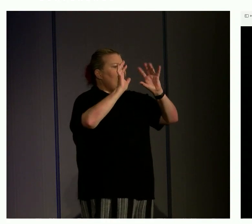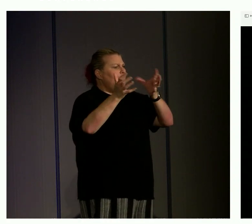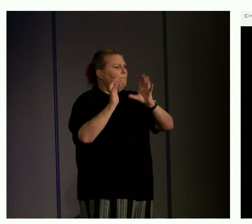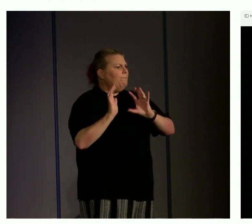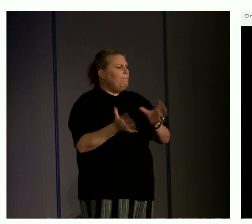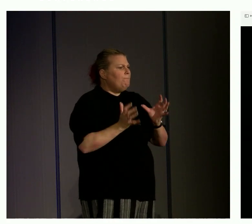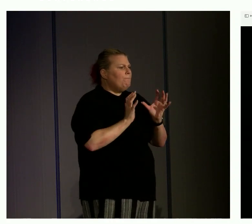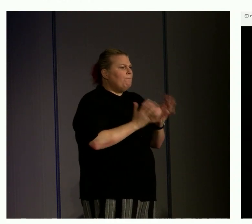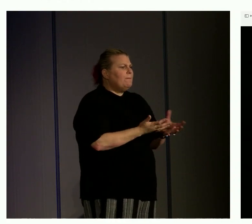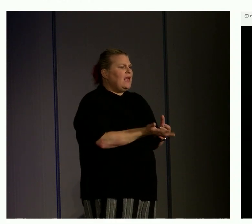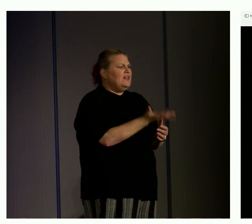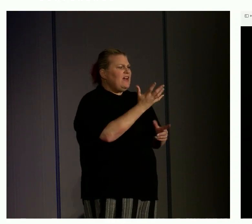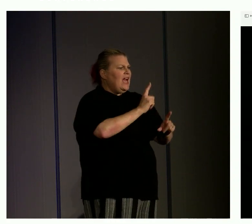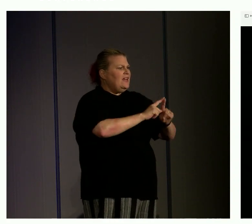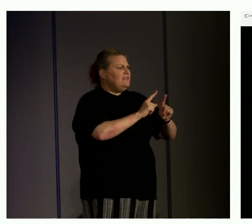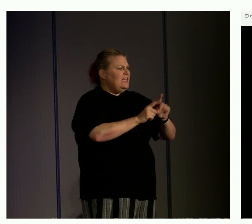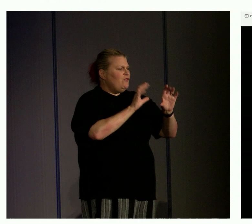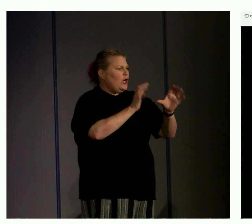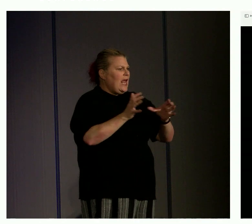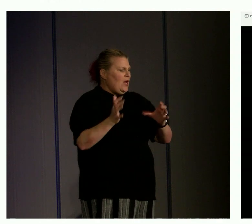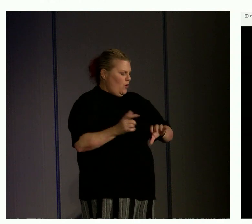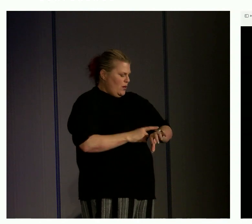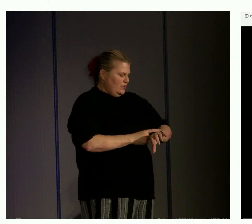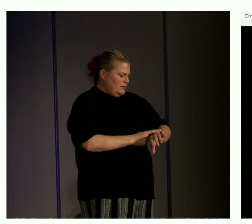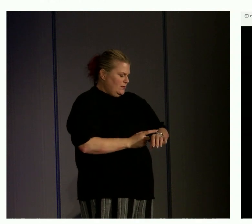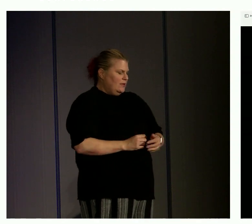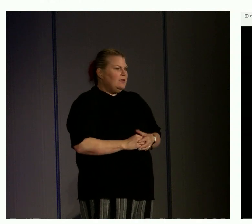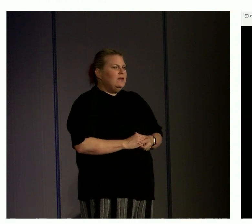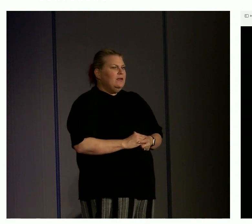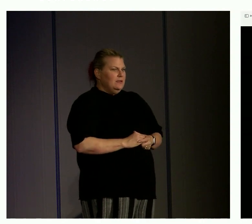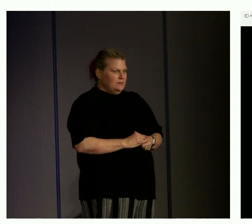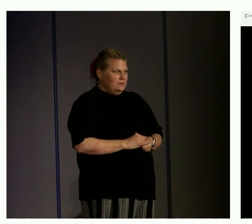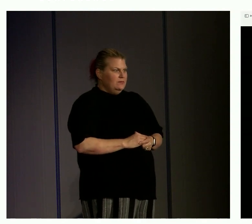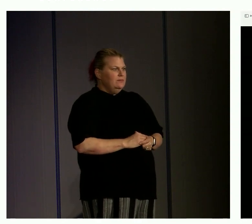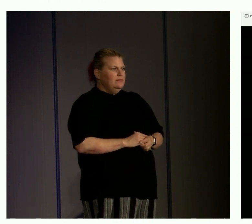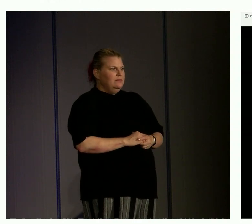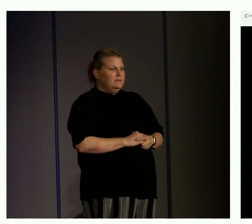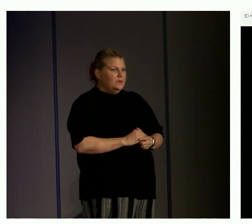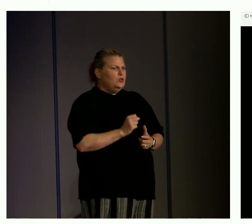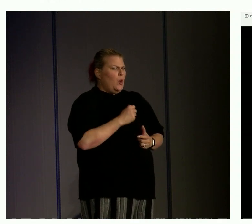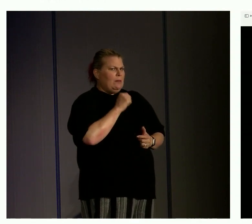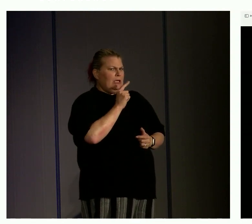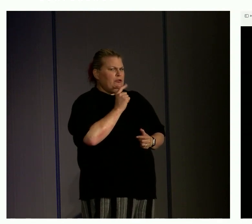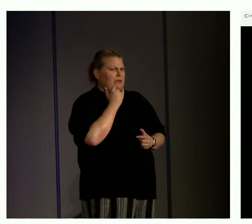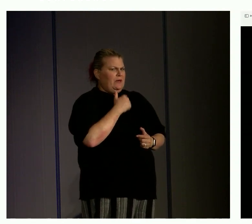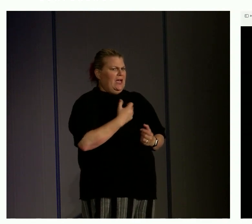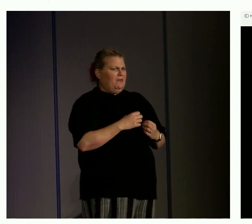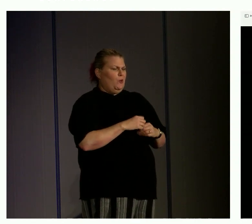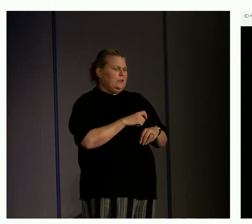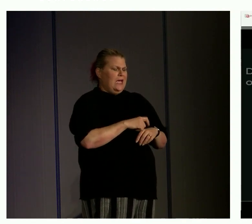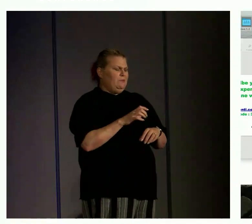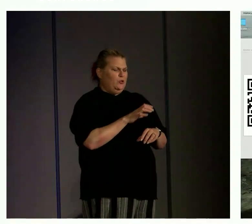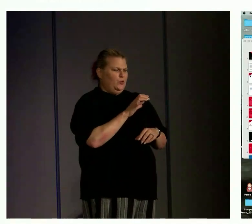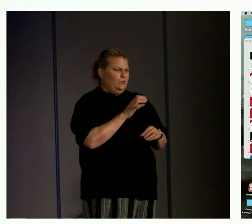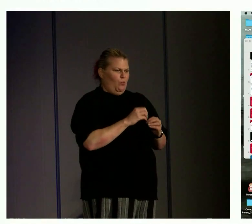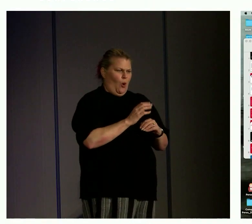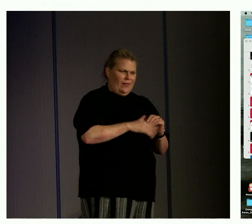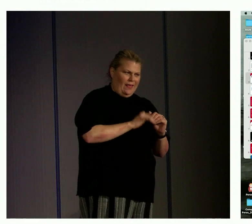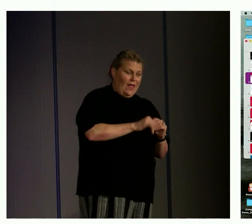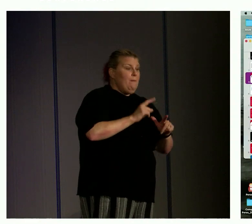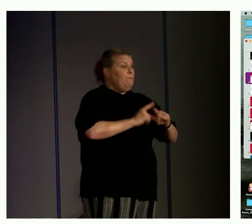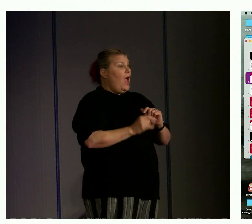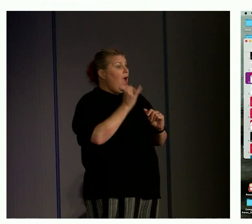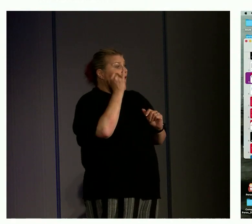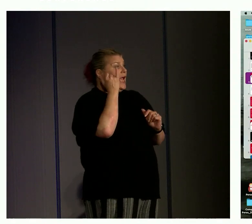5 different categories. So I'm not sure we will have time to go farther than that, but if we